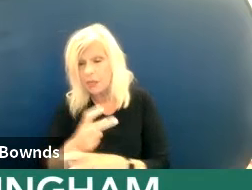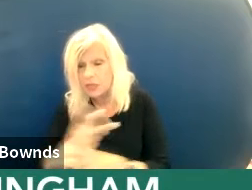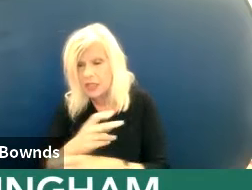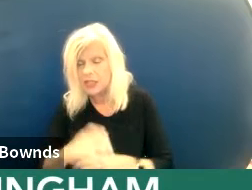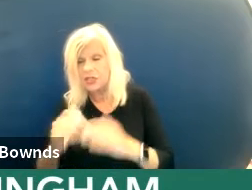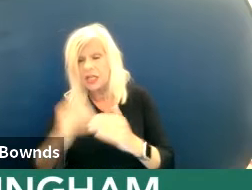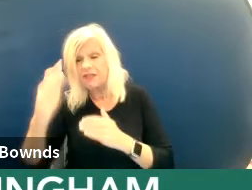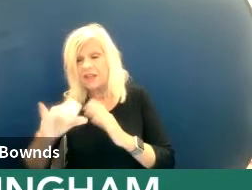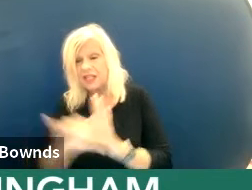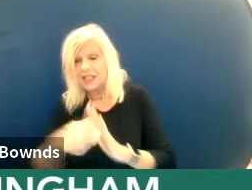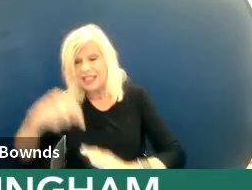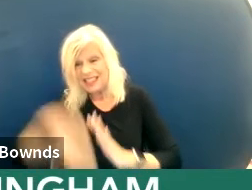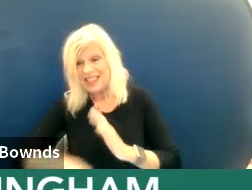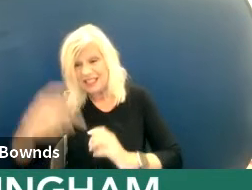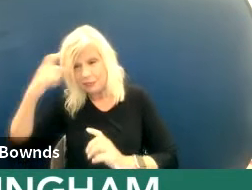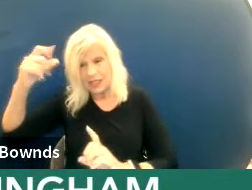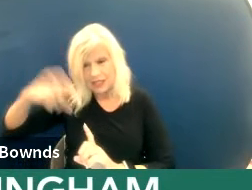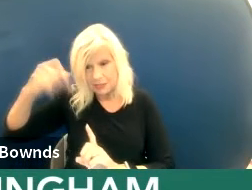deep brain stimulation, and